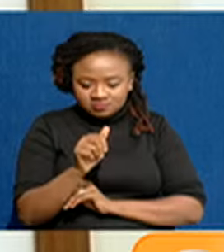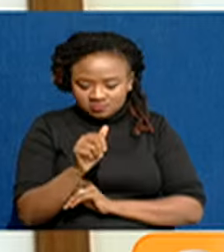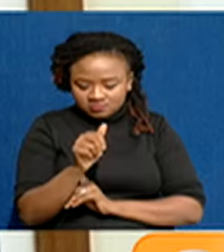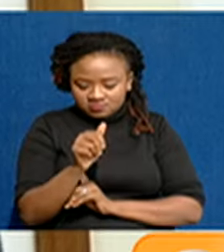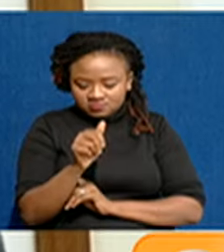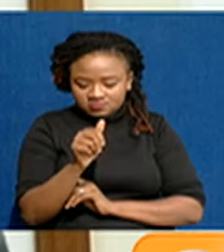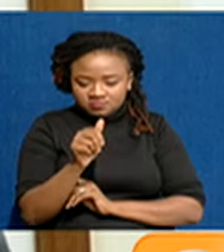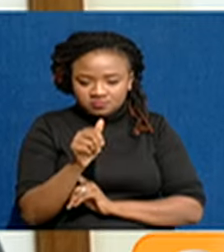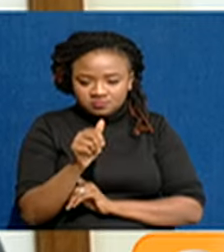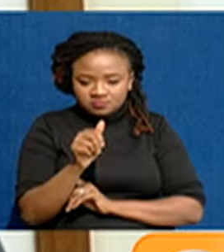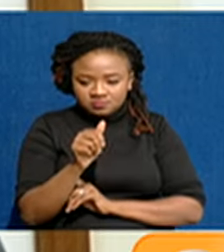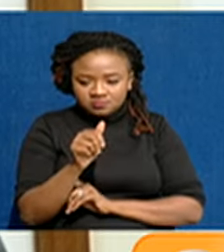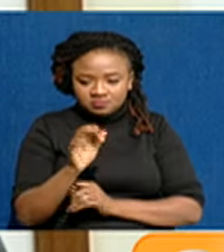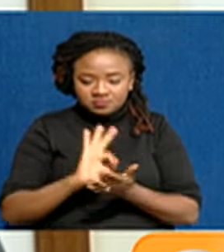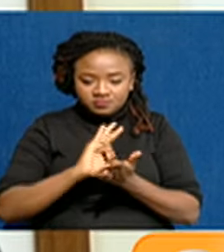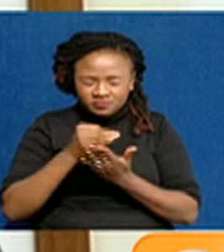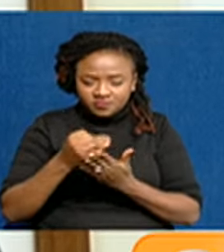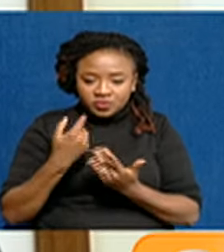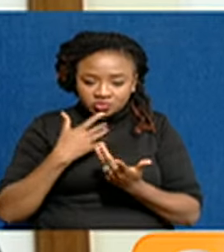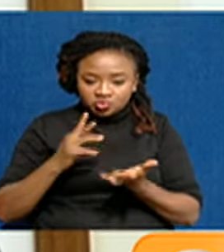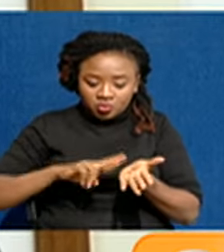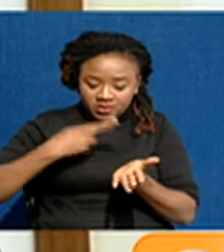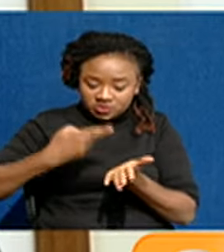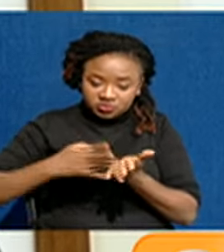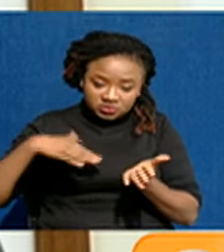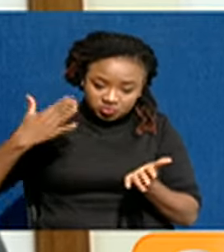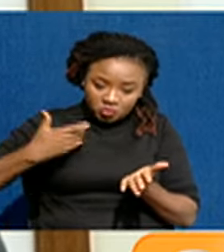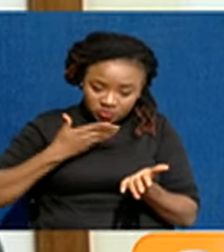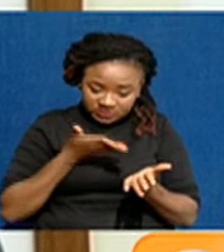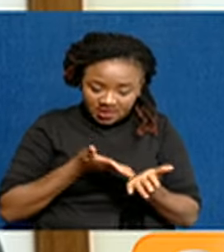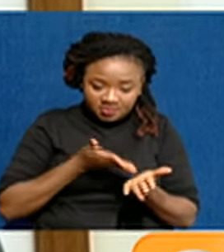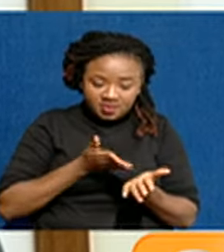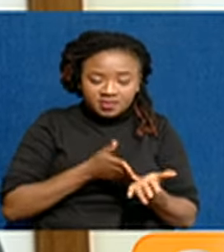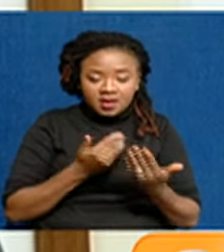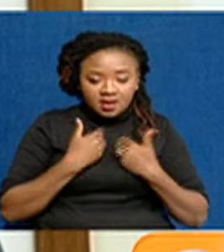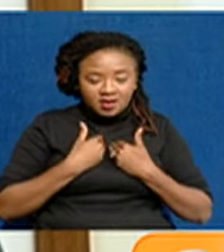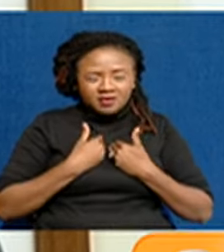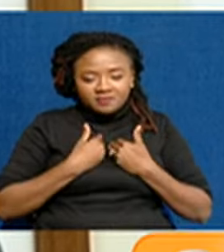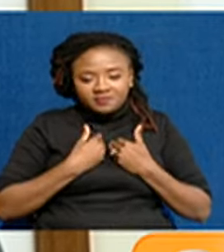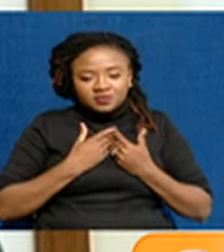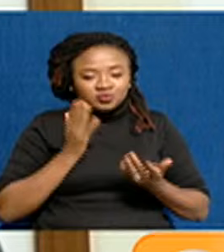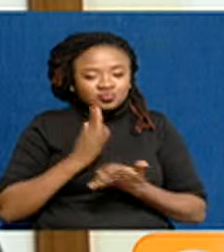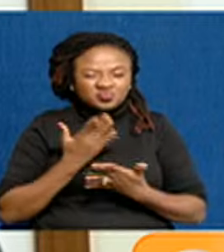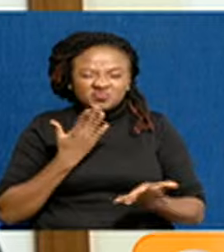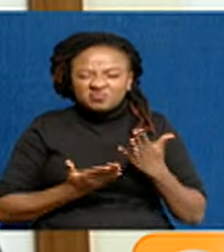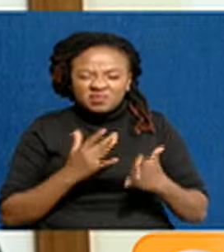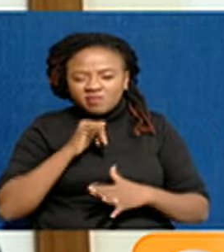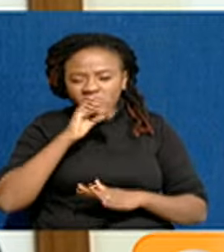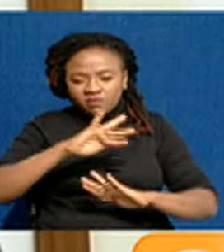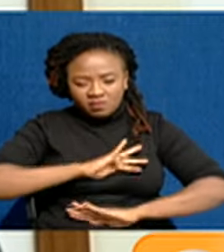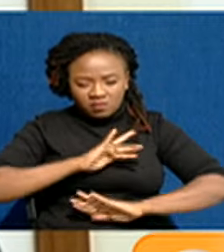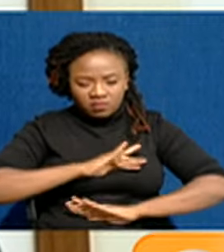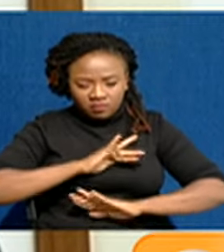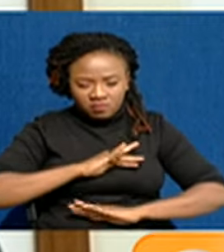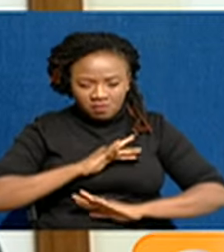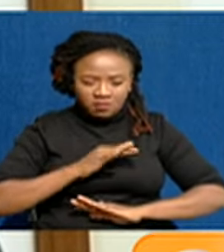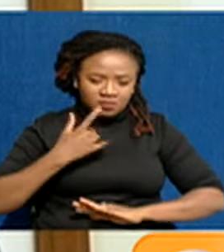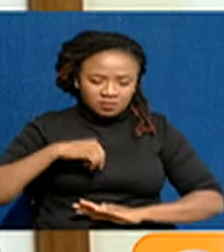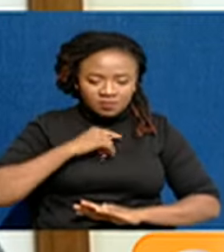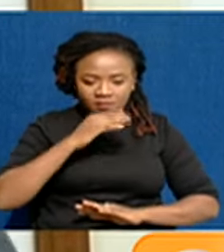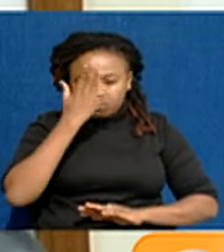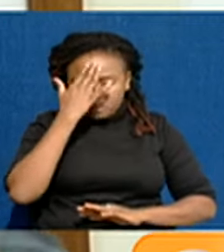the resources that are allocated there are quite. They may not be as adequate measure